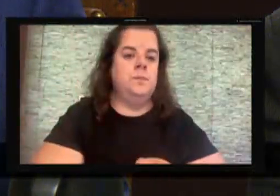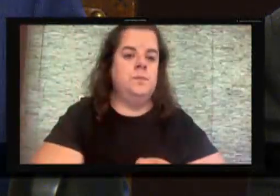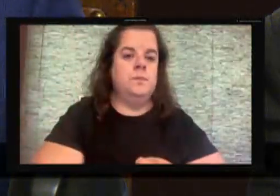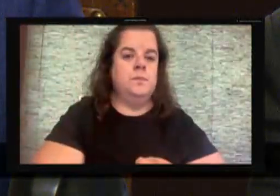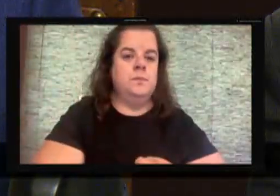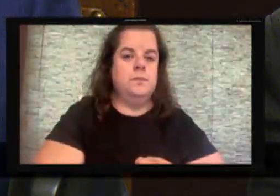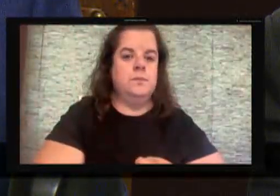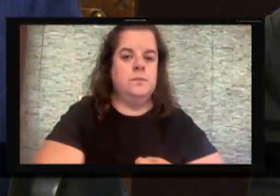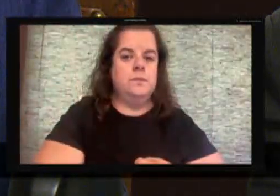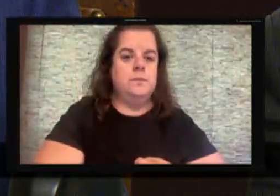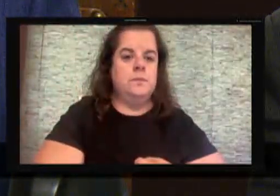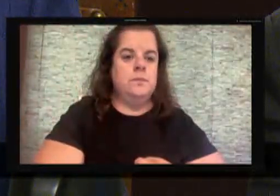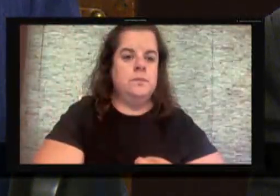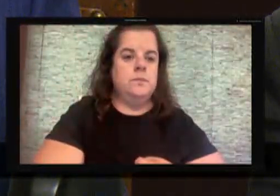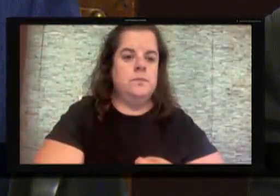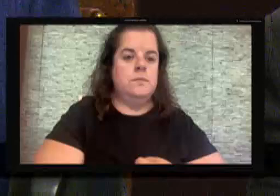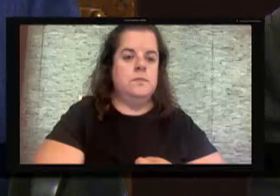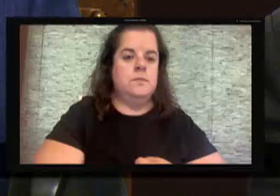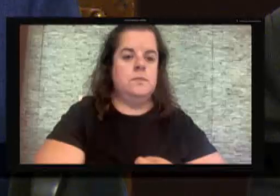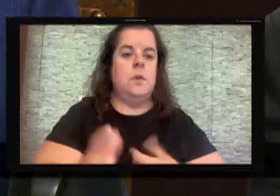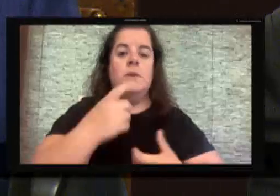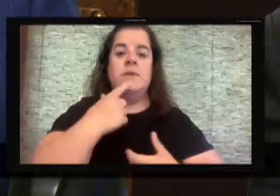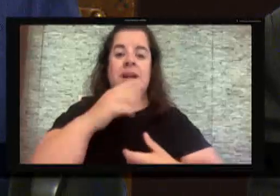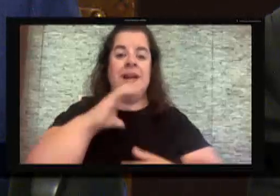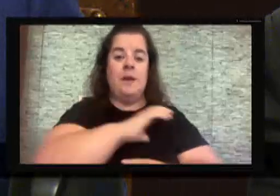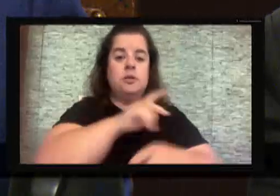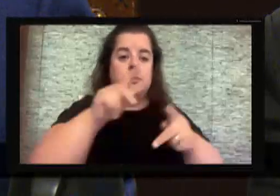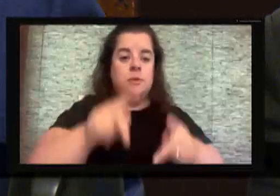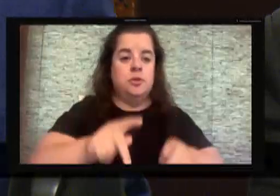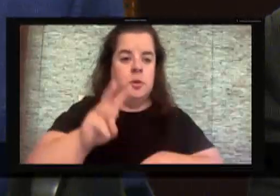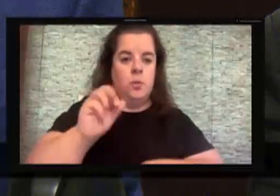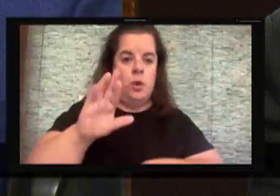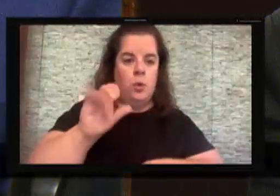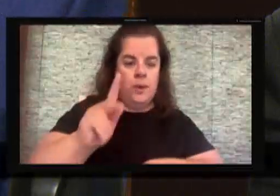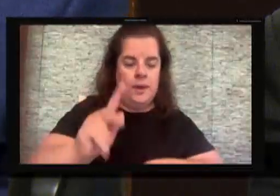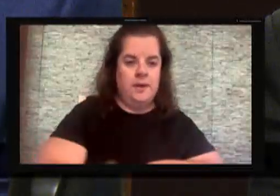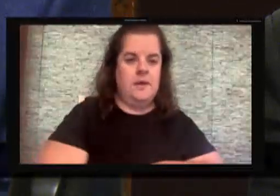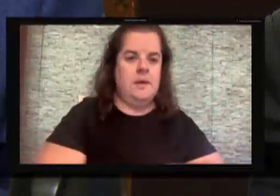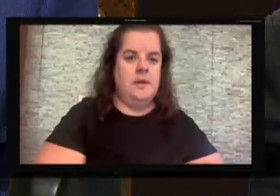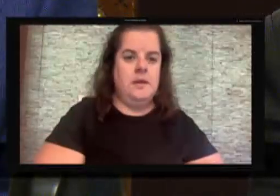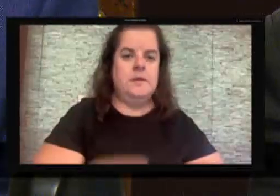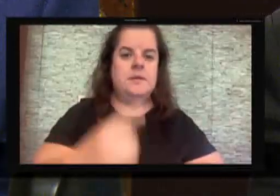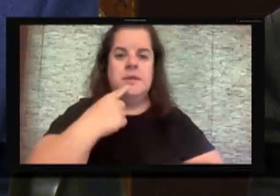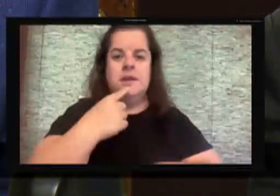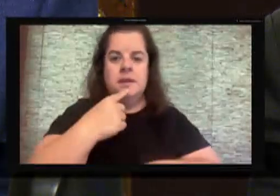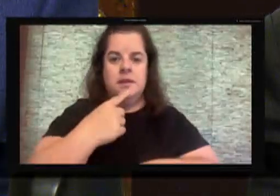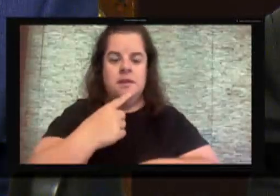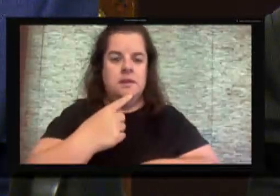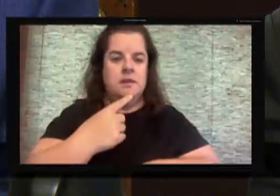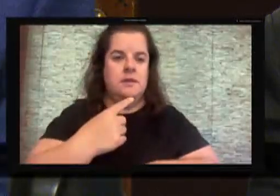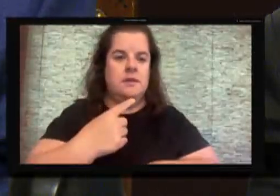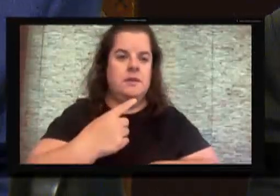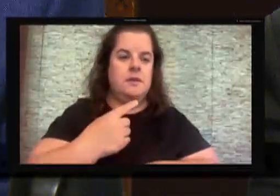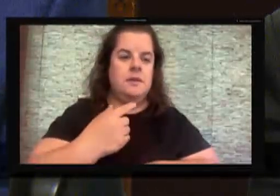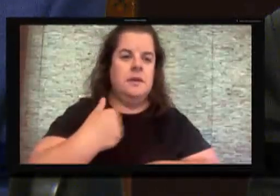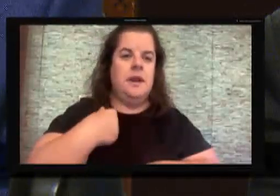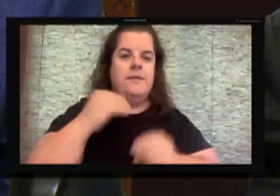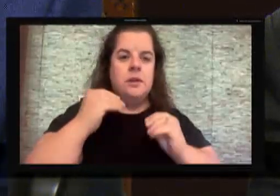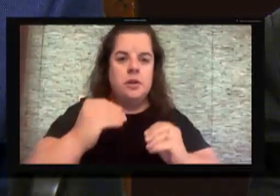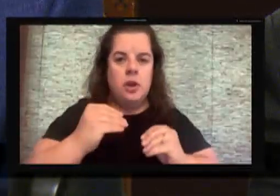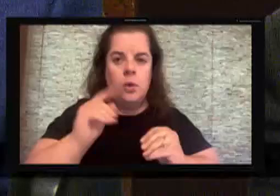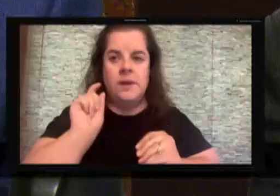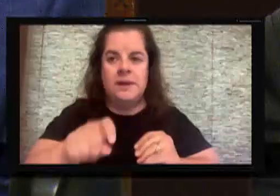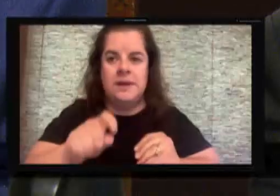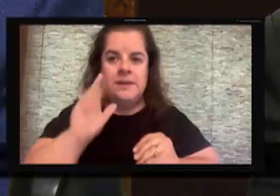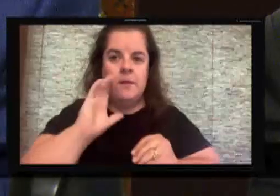yeah. I do want to say, Councilwoman Warwick said, you know, where there's no need for an officer to